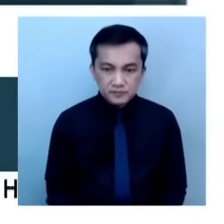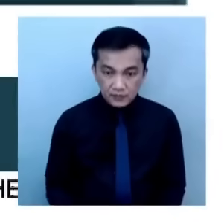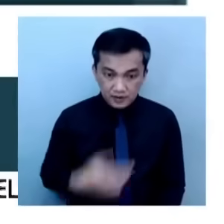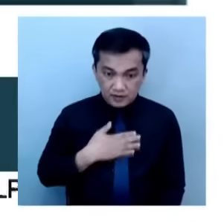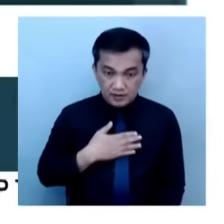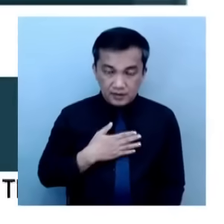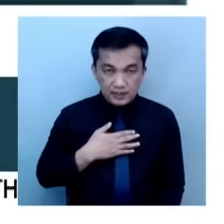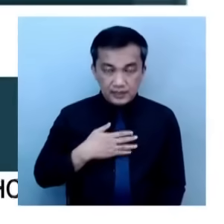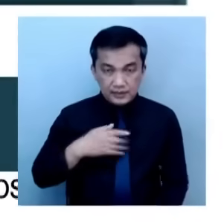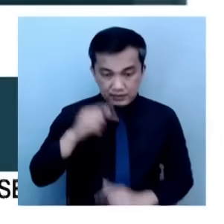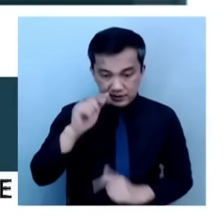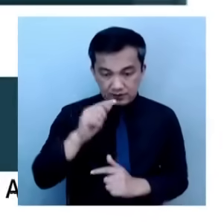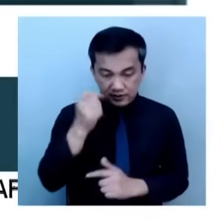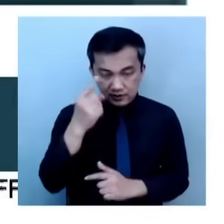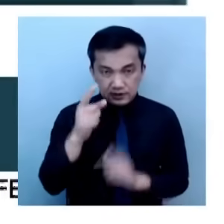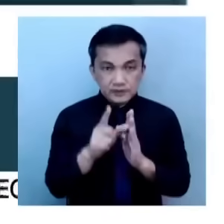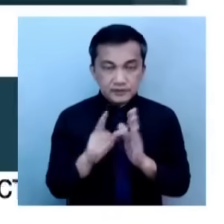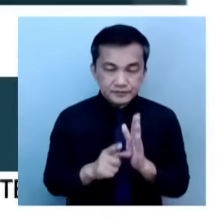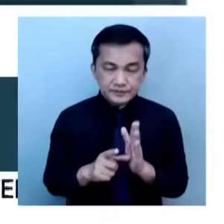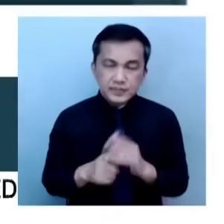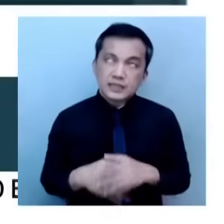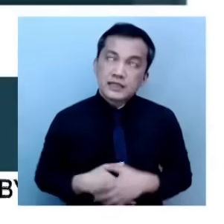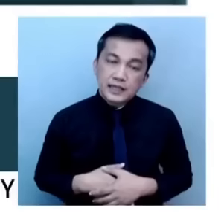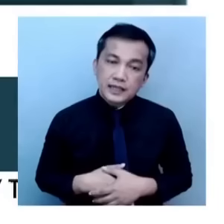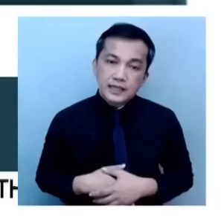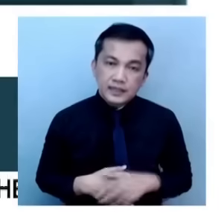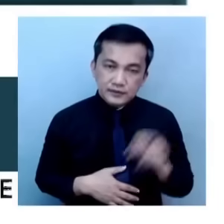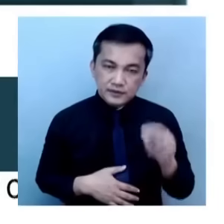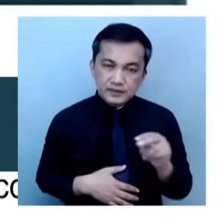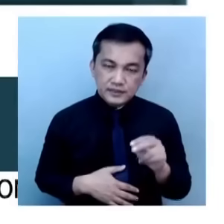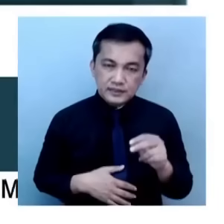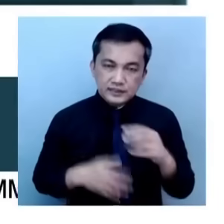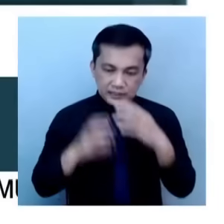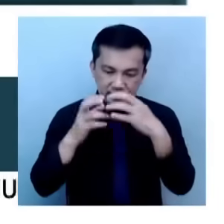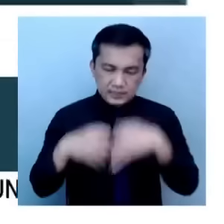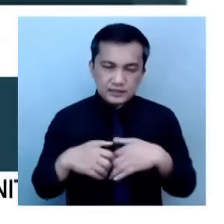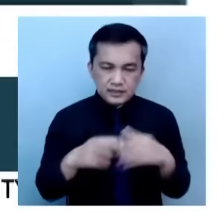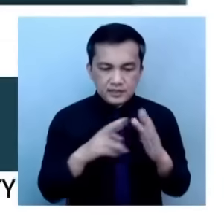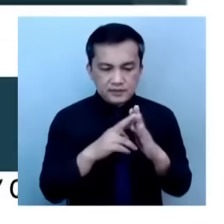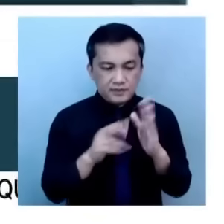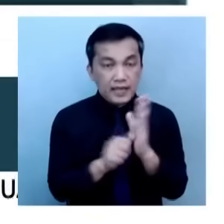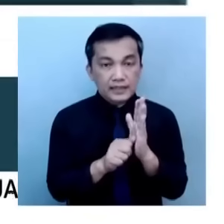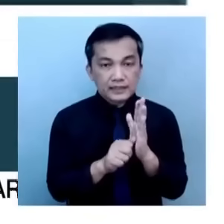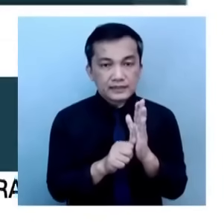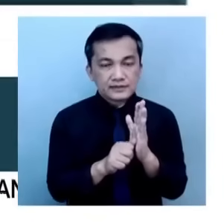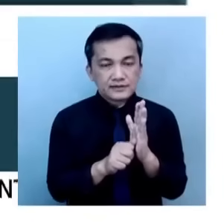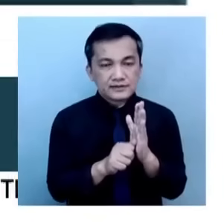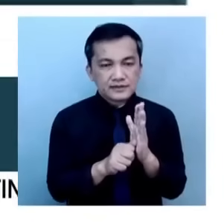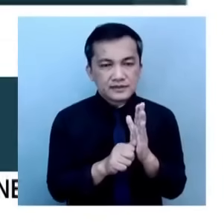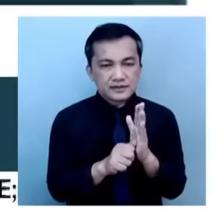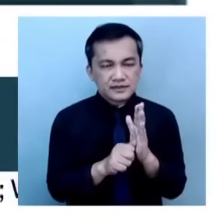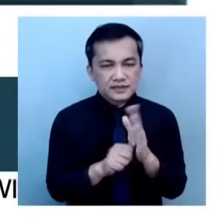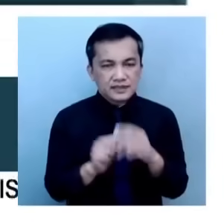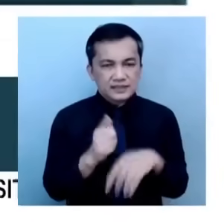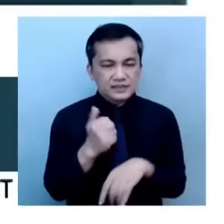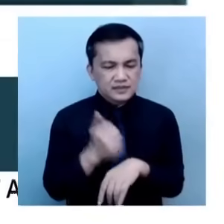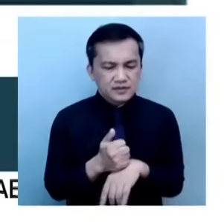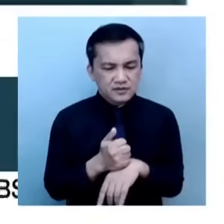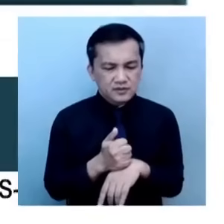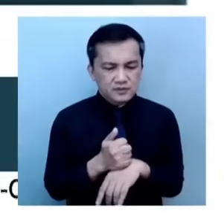from my limited understanding of the law, we need to abolish the Republic Act that established the